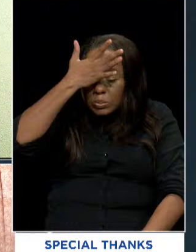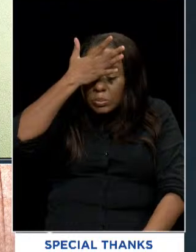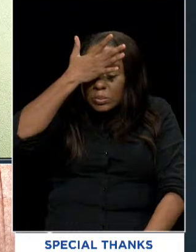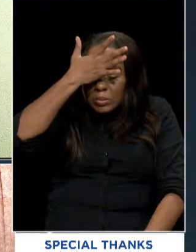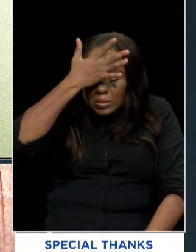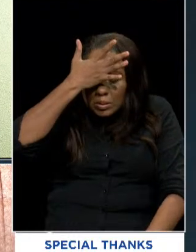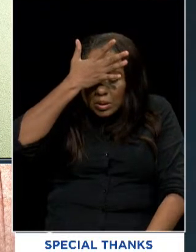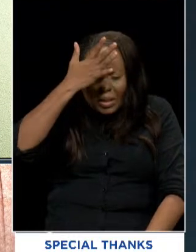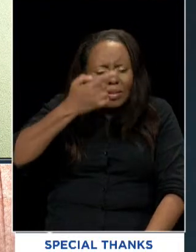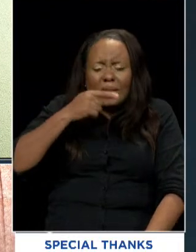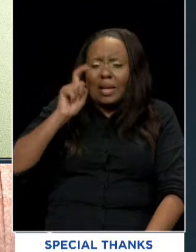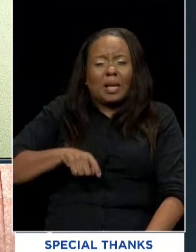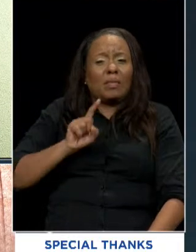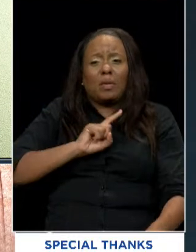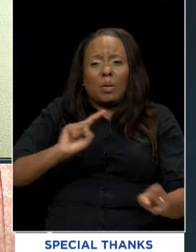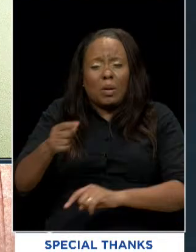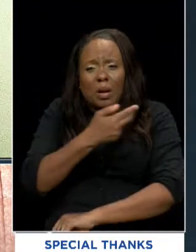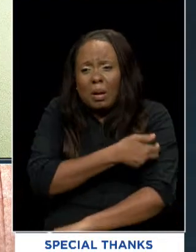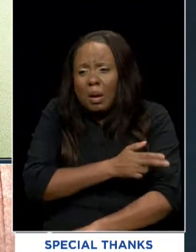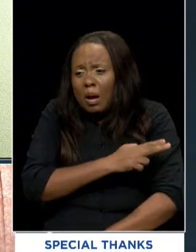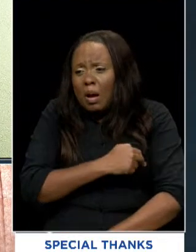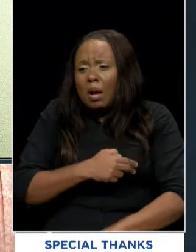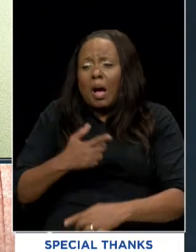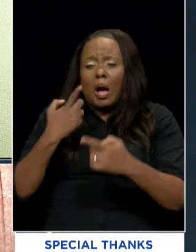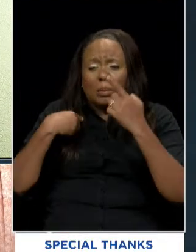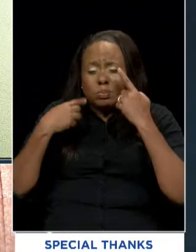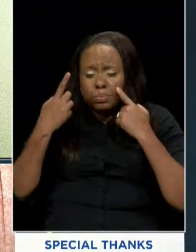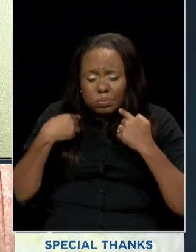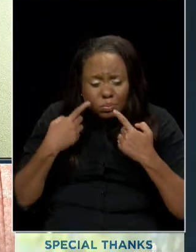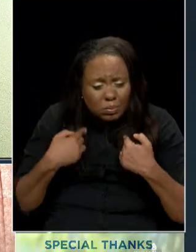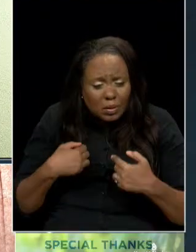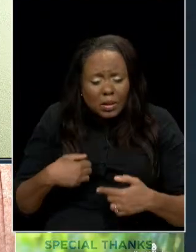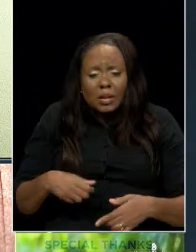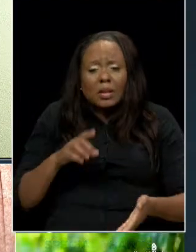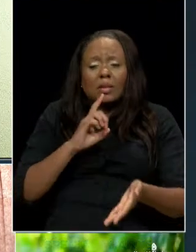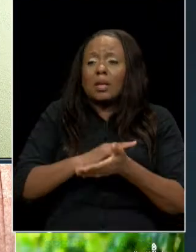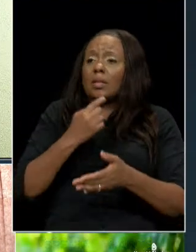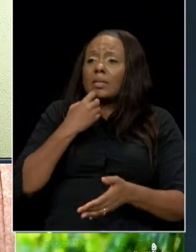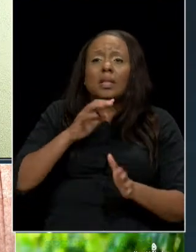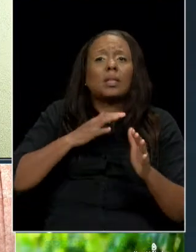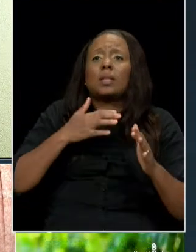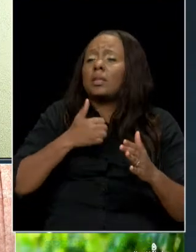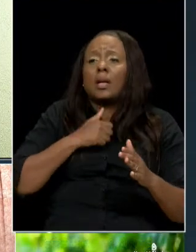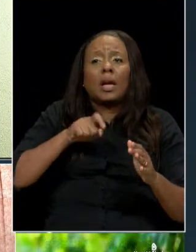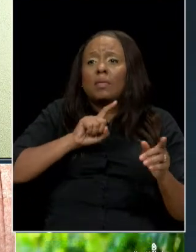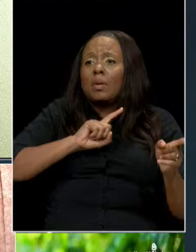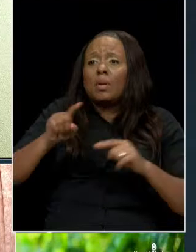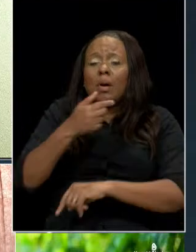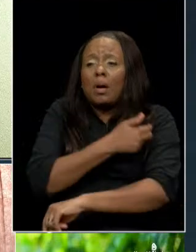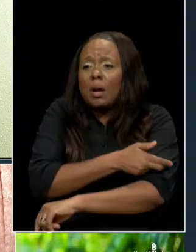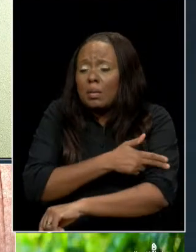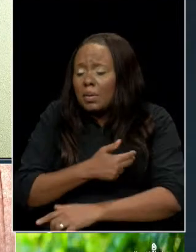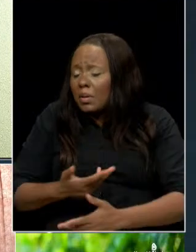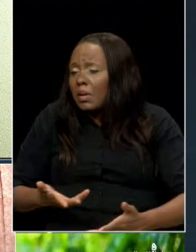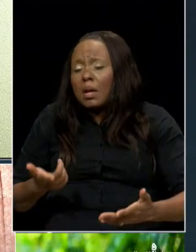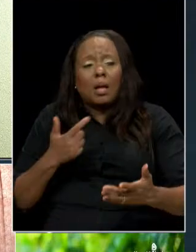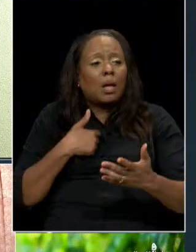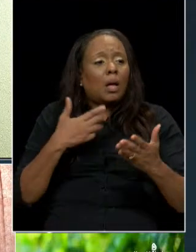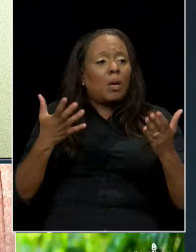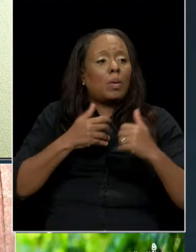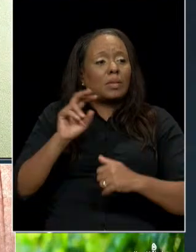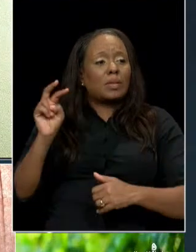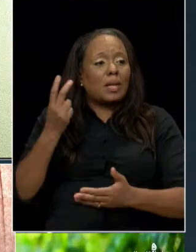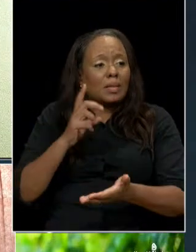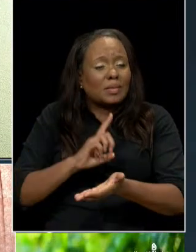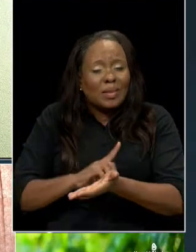have to get hospital. I just break down. I didn't want to go to my hospital. Doctor, Miss Ward, I have to get another second opinion. And when I get this